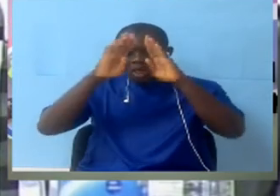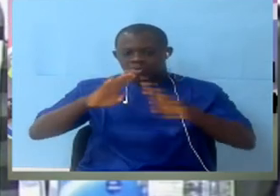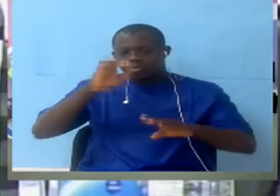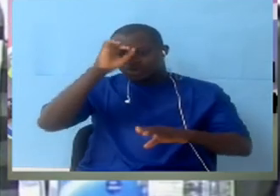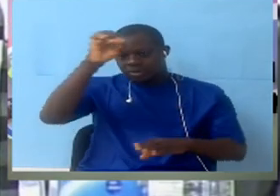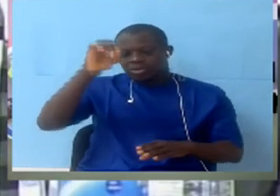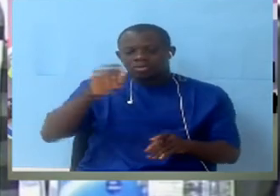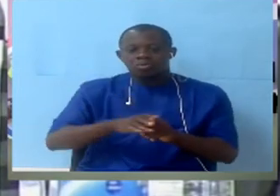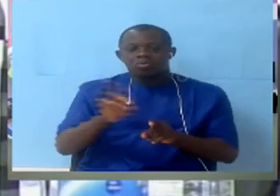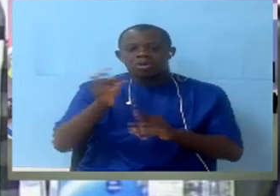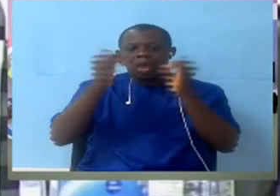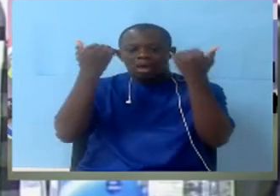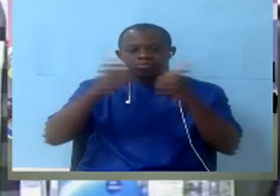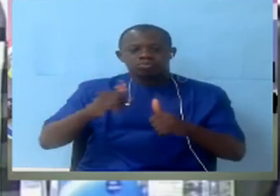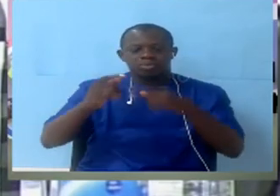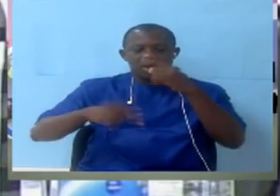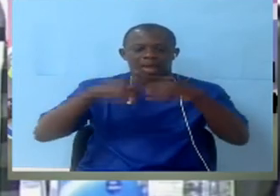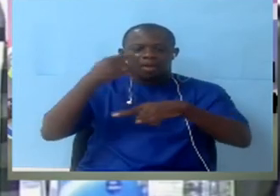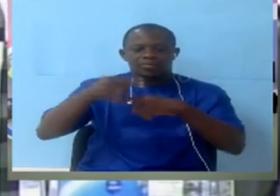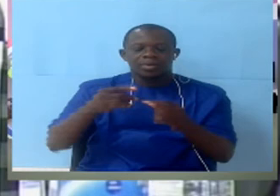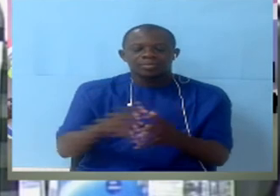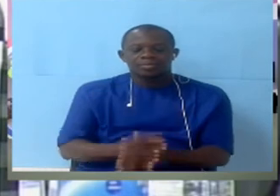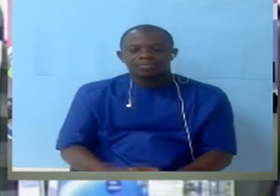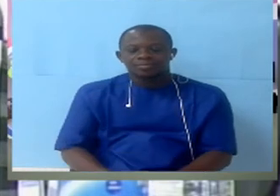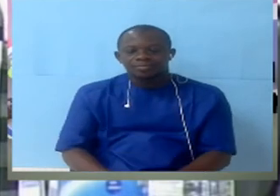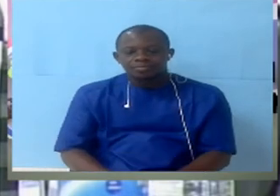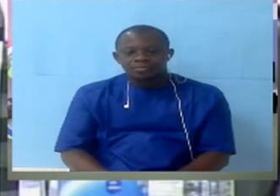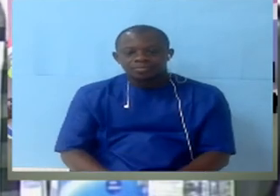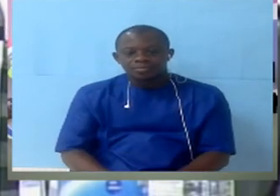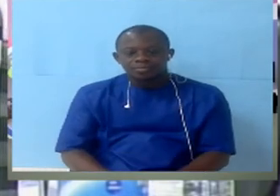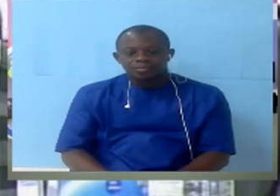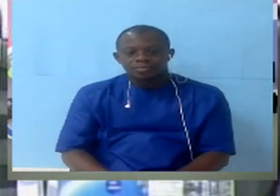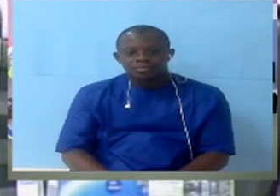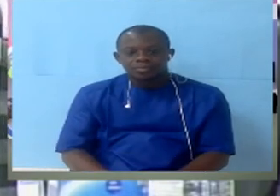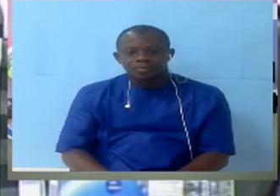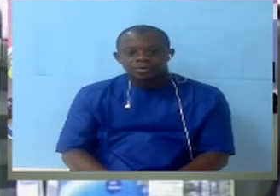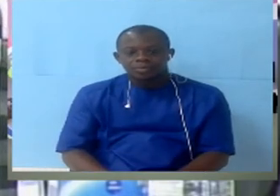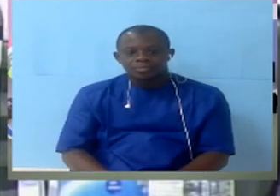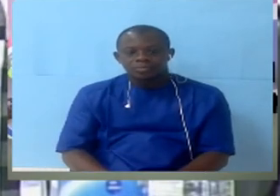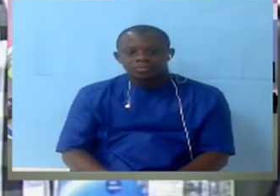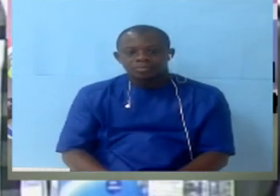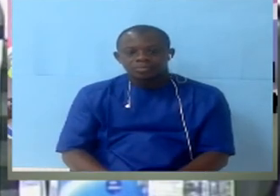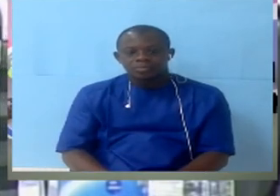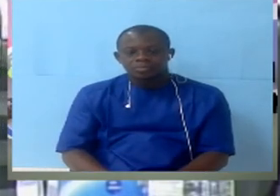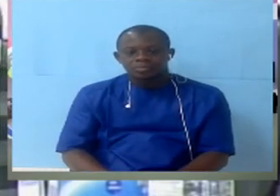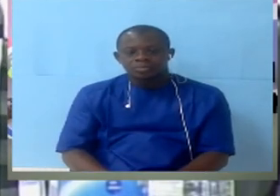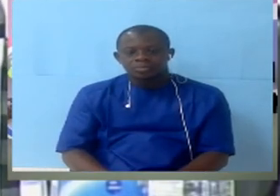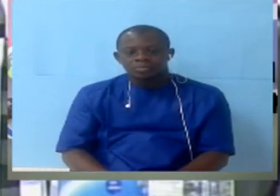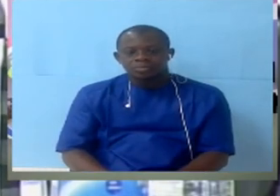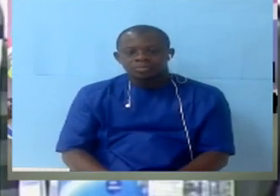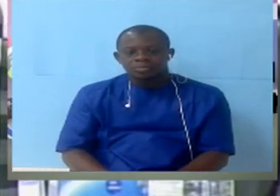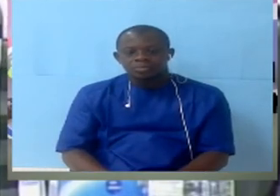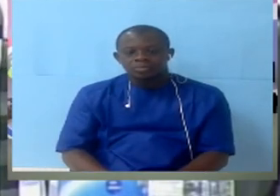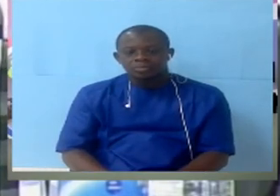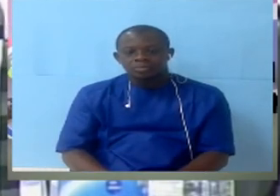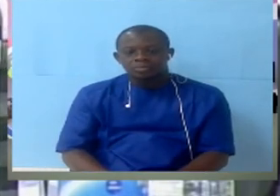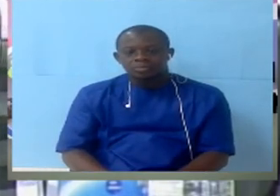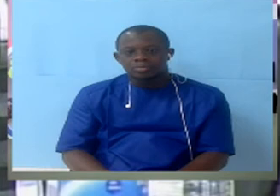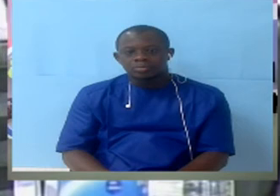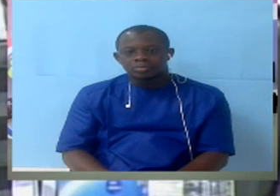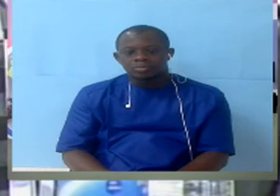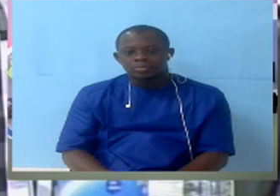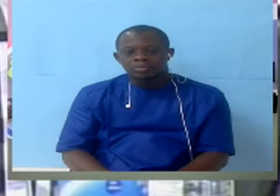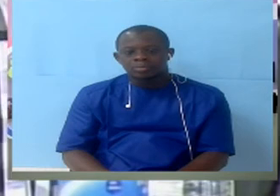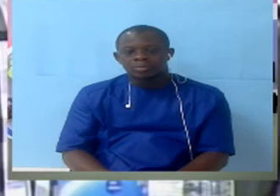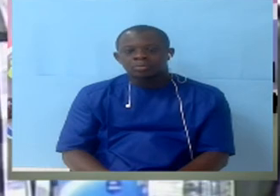ke okola konye ko niara mun ka fa bian attack la niara ma hanika fa ndo mi lanko mbeke ba aste mboro ndo man sia sa la woto because ndo le kororo